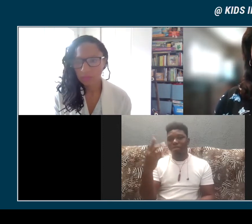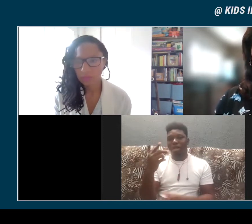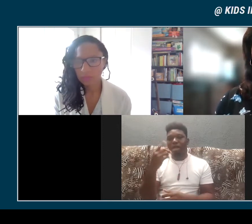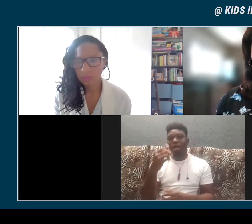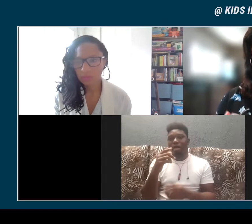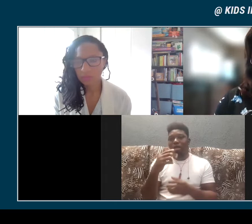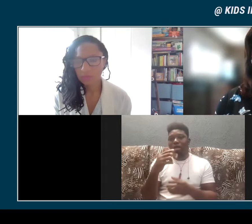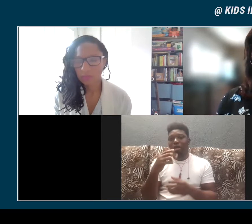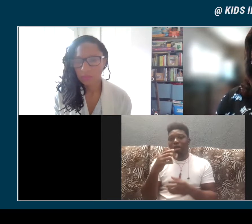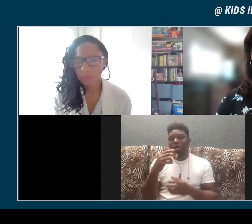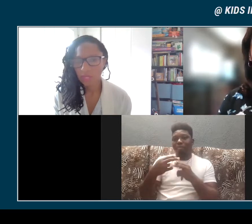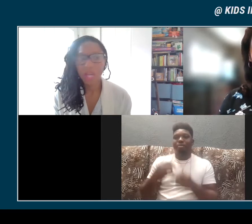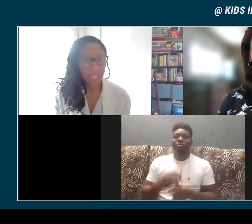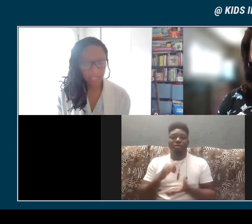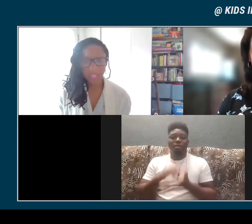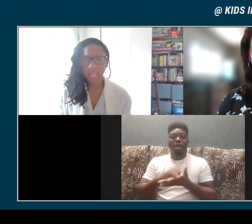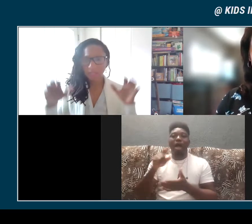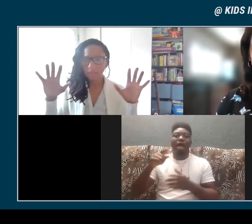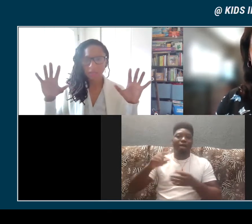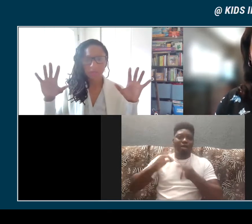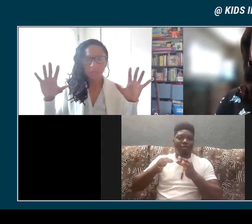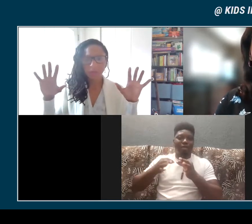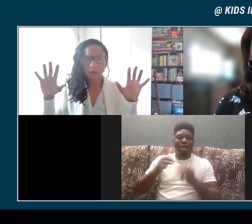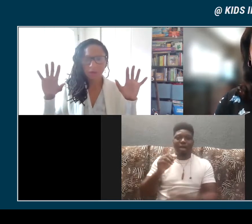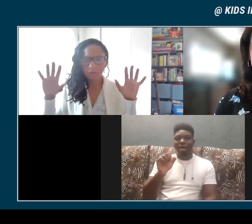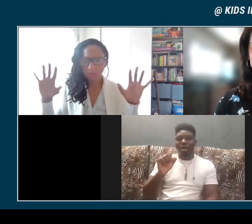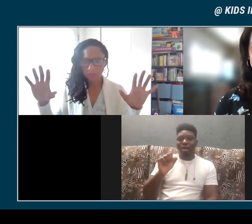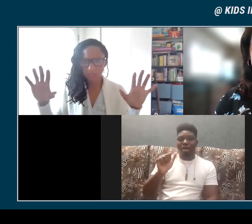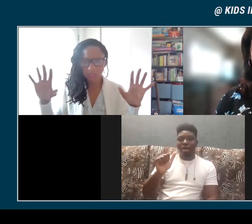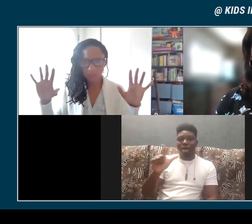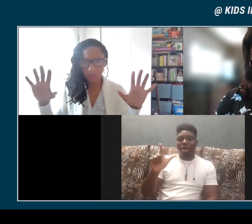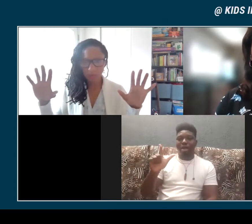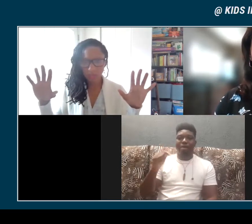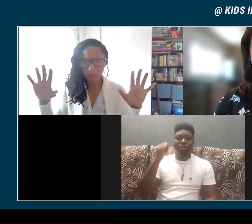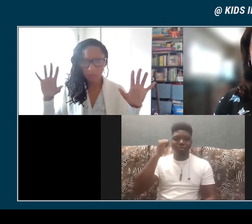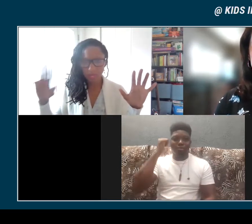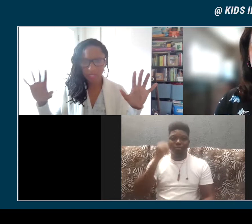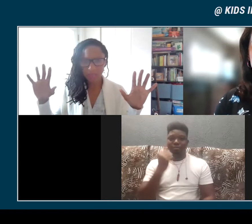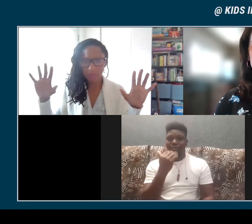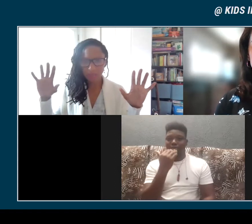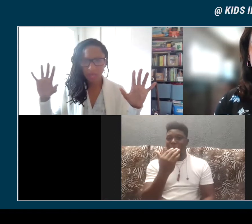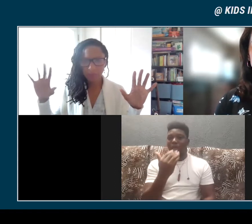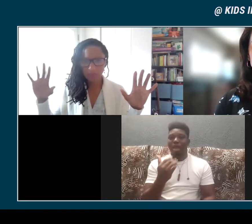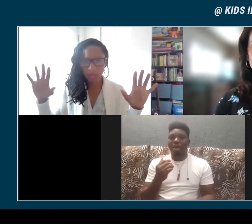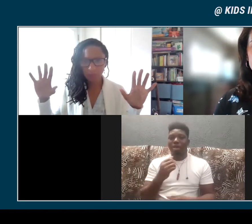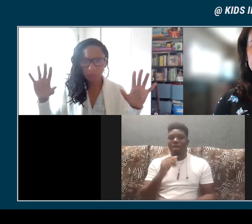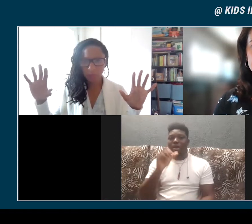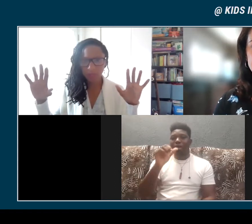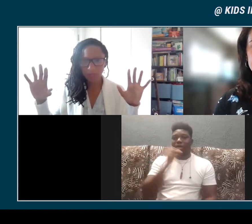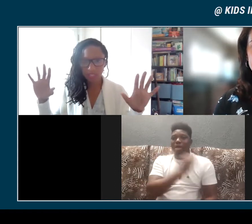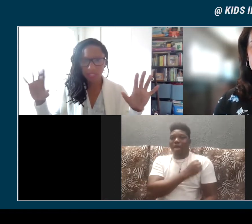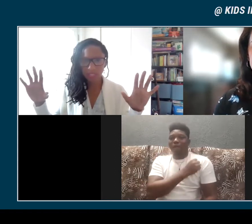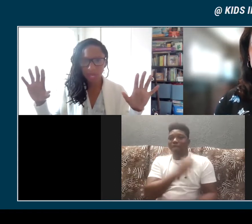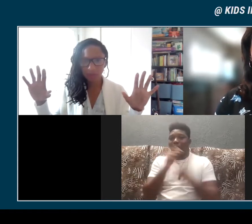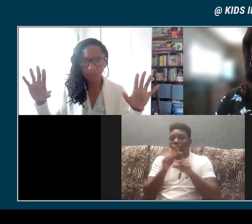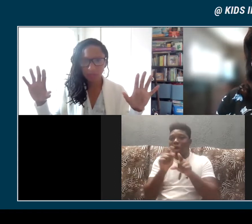the ASL. Yes, and Thank correct you. me if I'm wrong, Stephen is also pinned up at the top